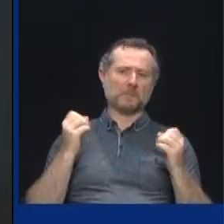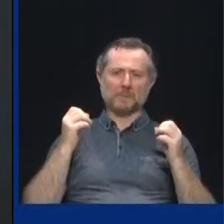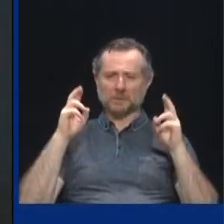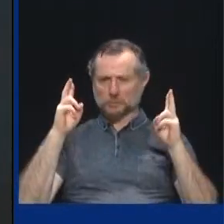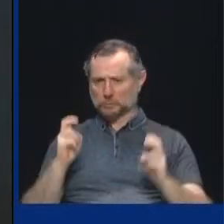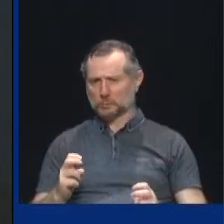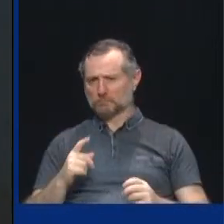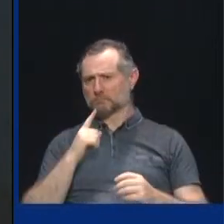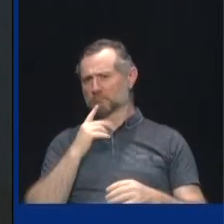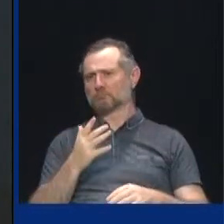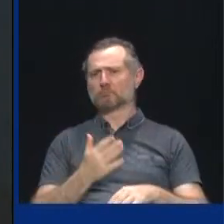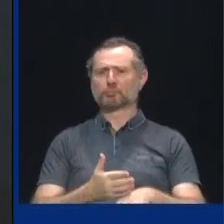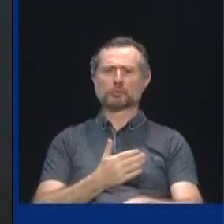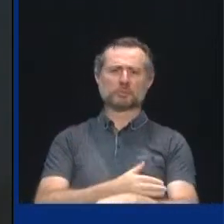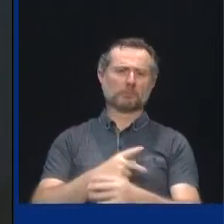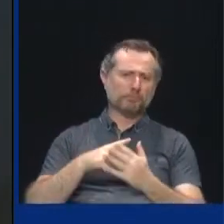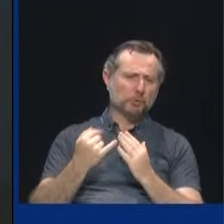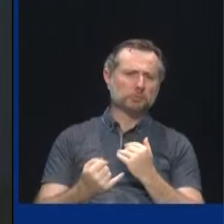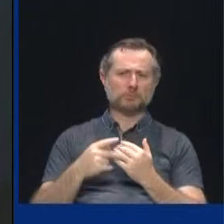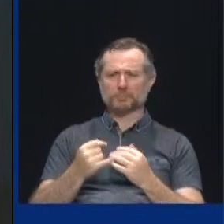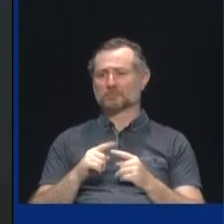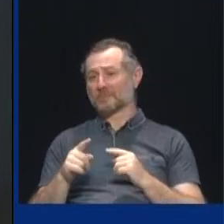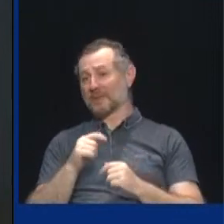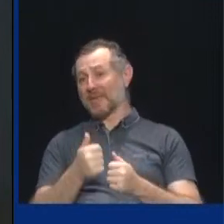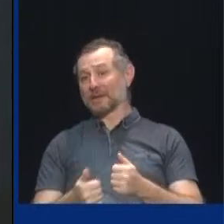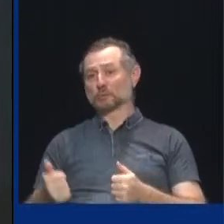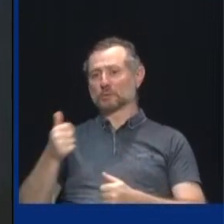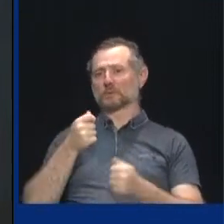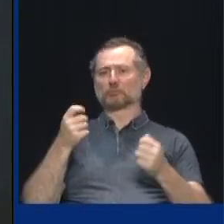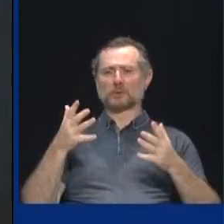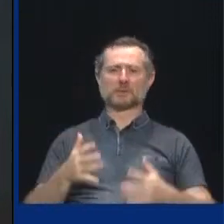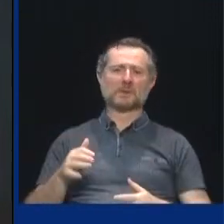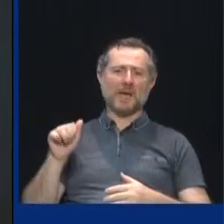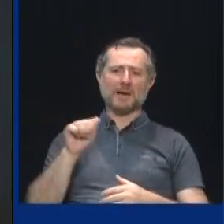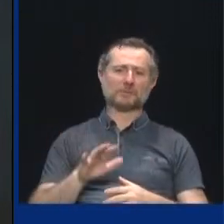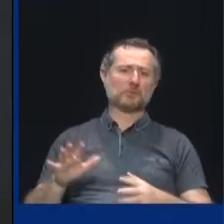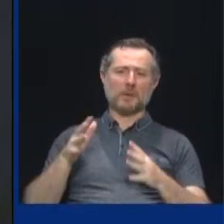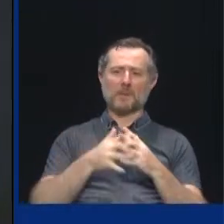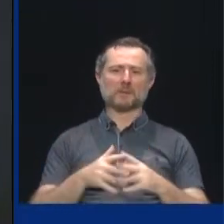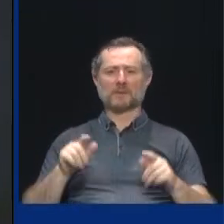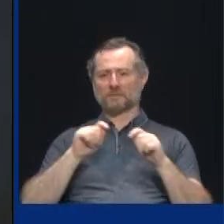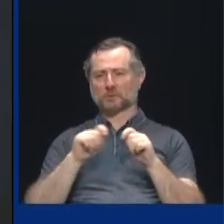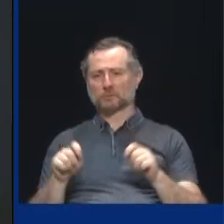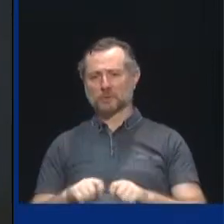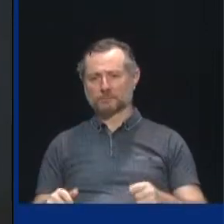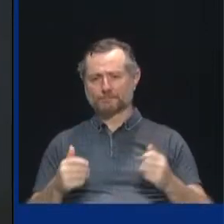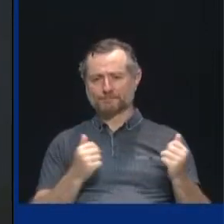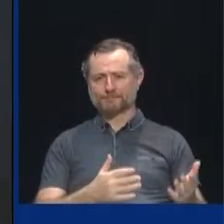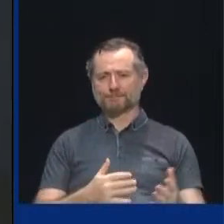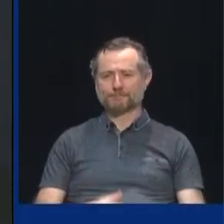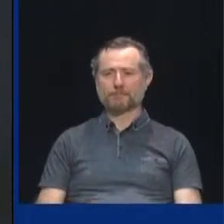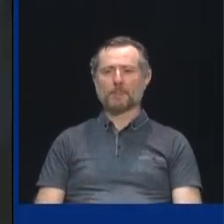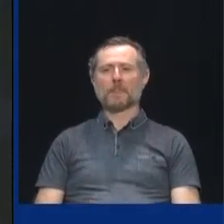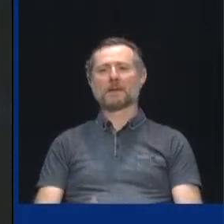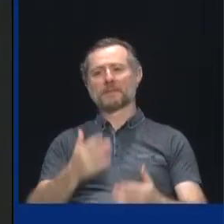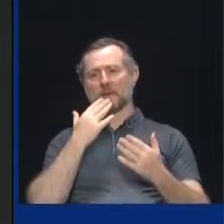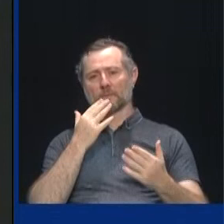Joanne is the Executive Director of the Asian American Federation. Joanne, thank you for everything. Thank you for being here. Joanne